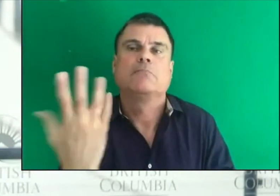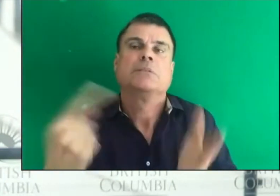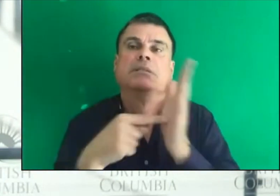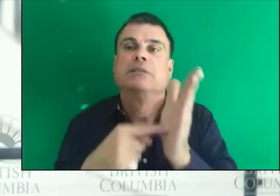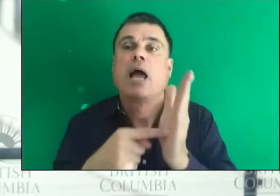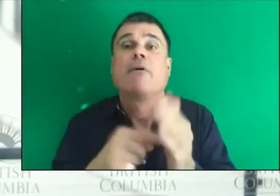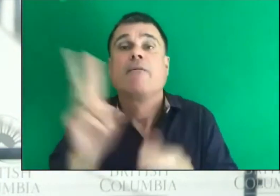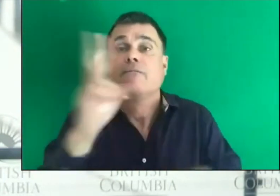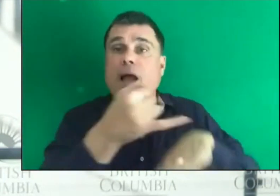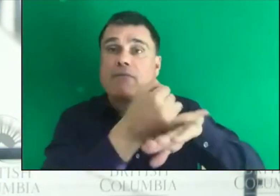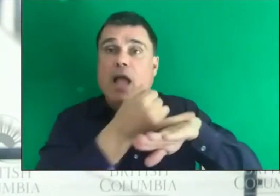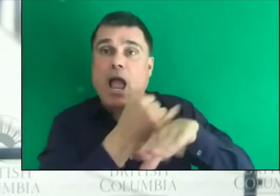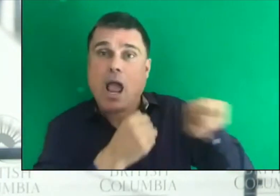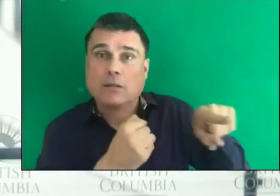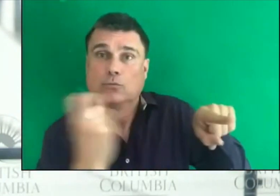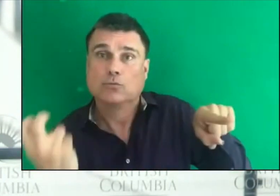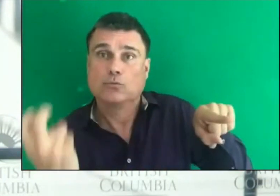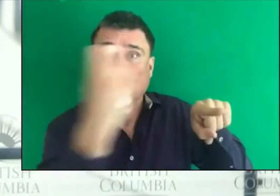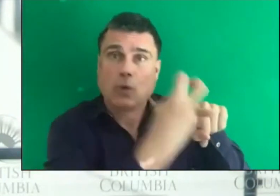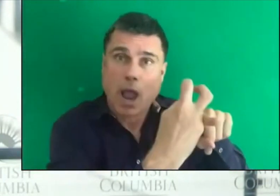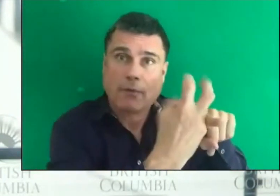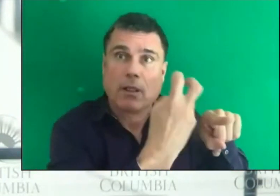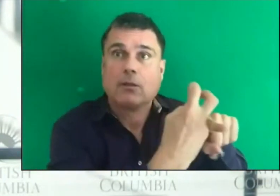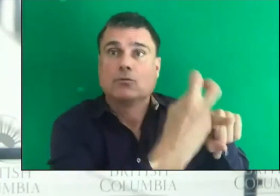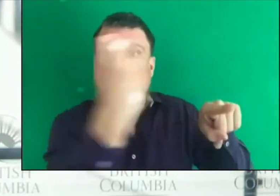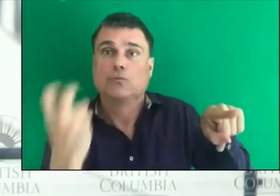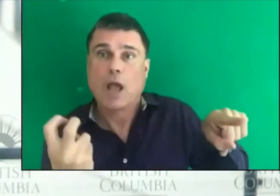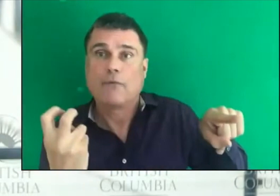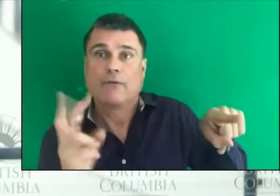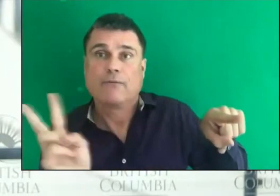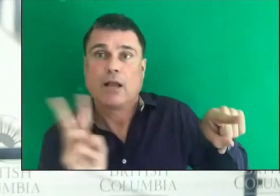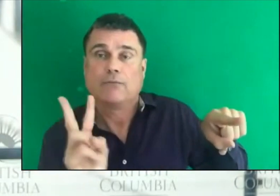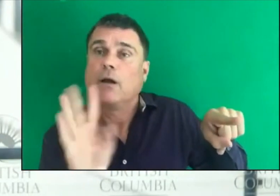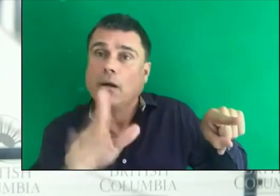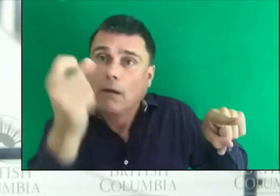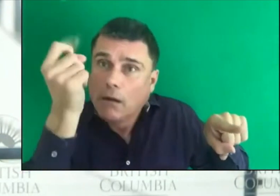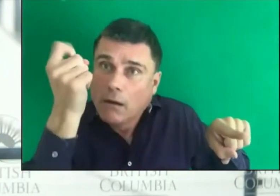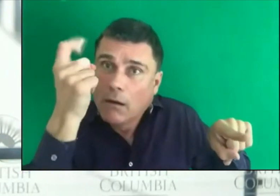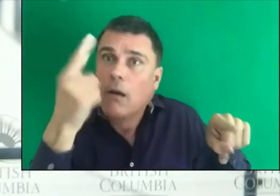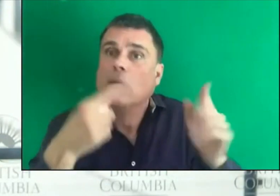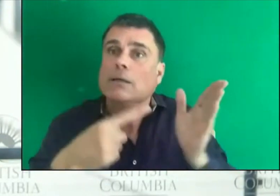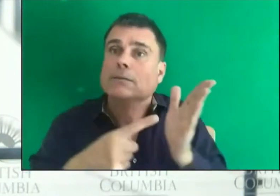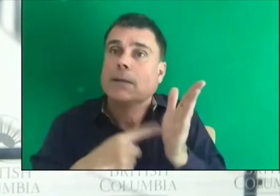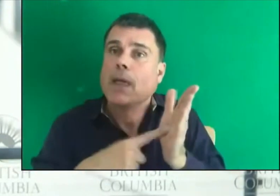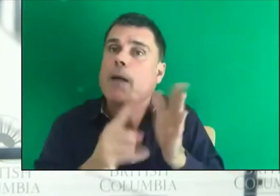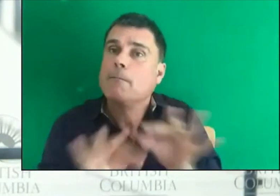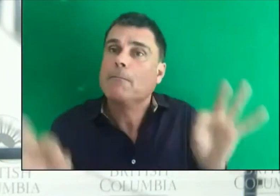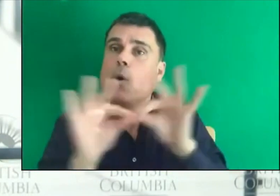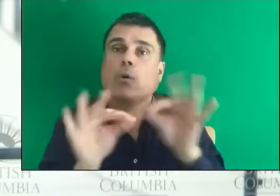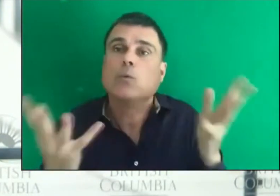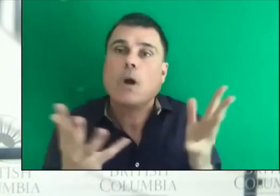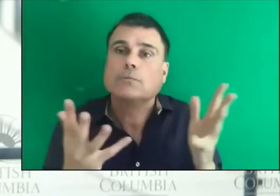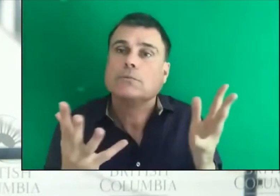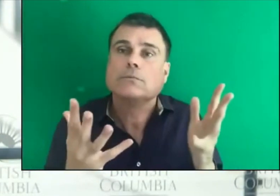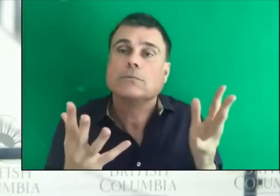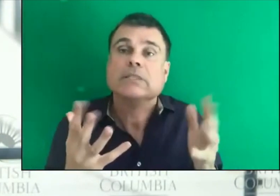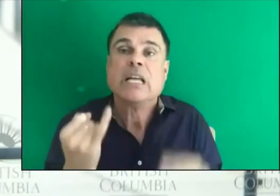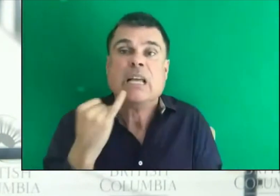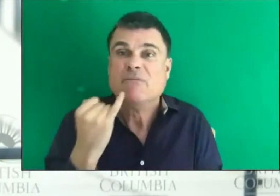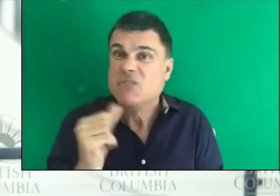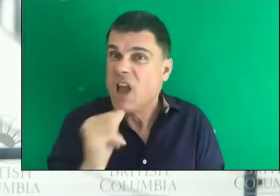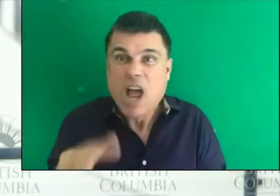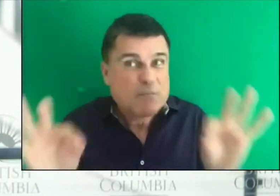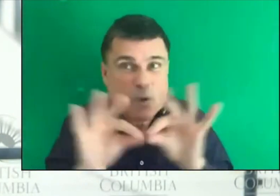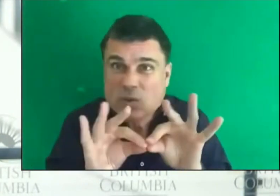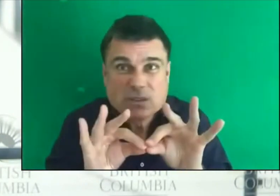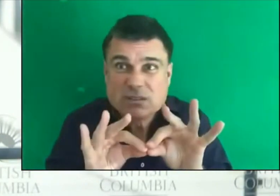March and April and May, where it was essential travel only. And we recognize that there are very valid and important reasons